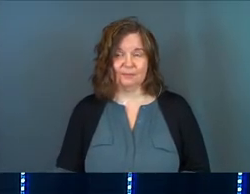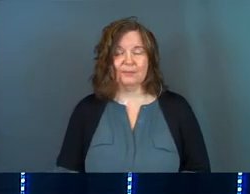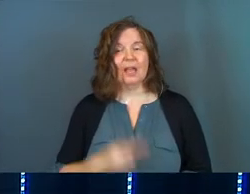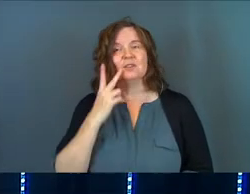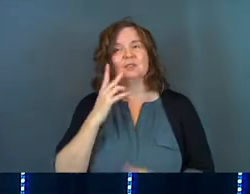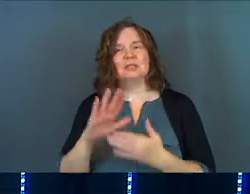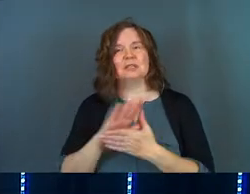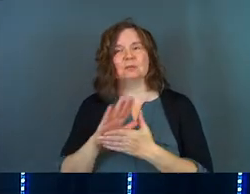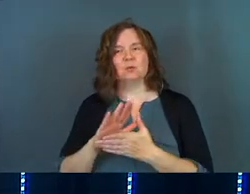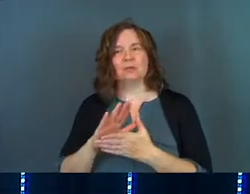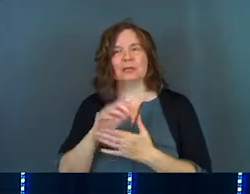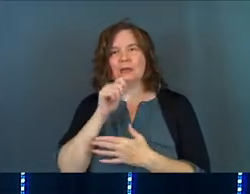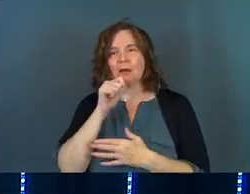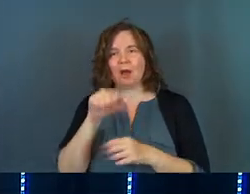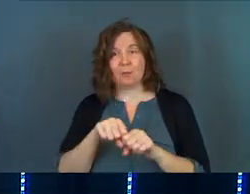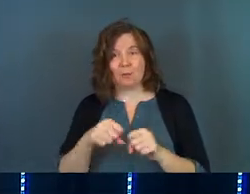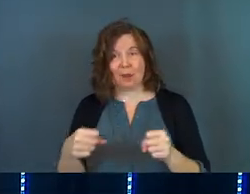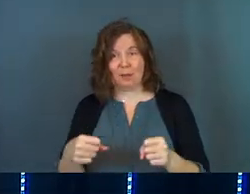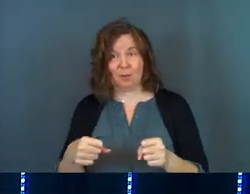You ever see the movie Unbreakable?